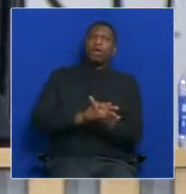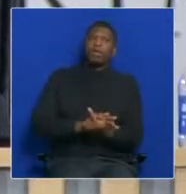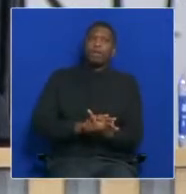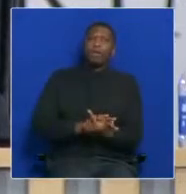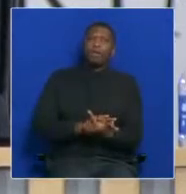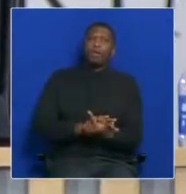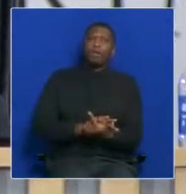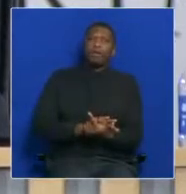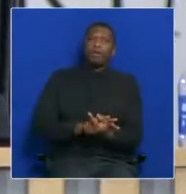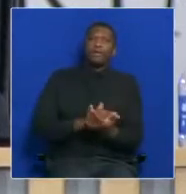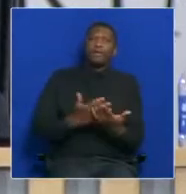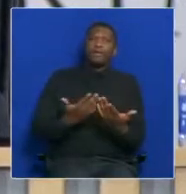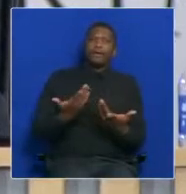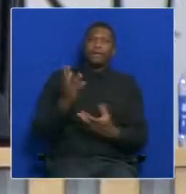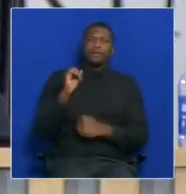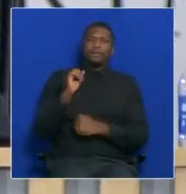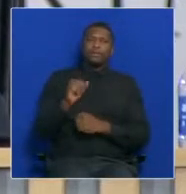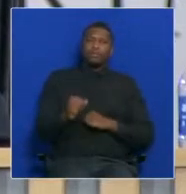strategic plan